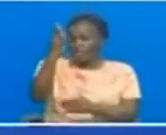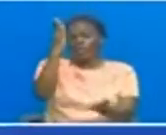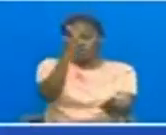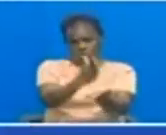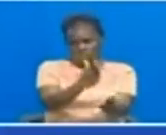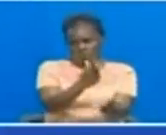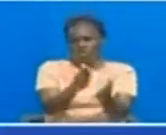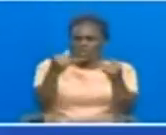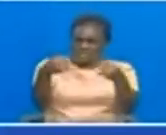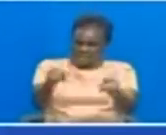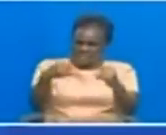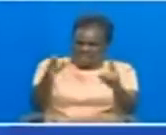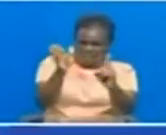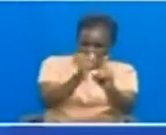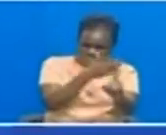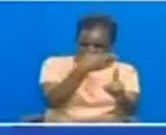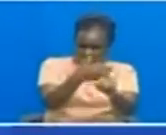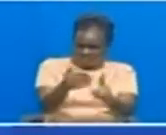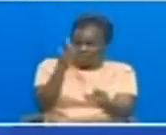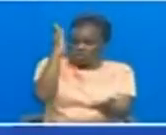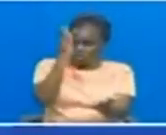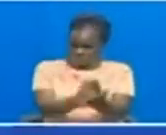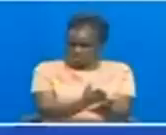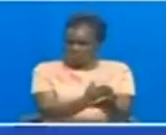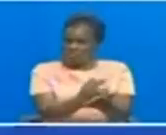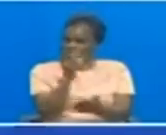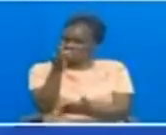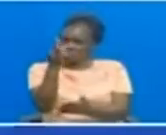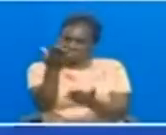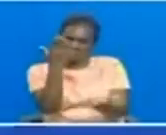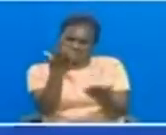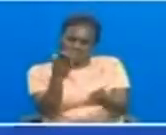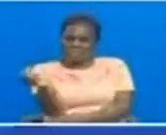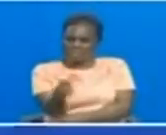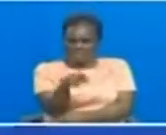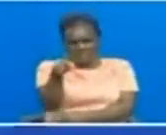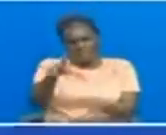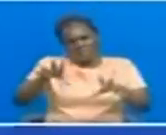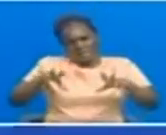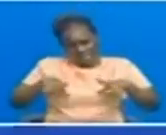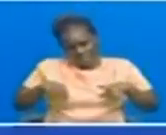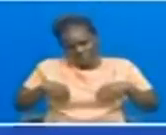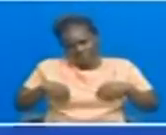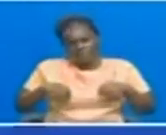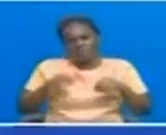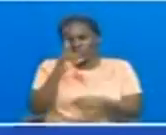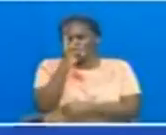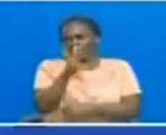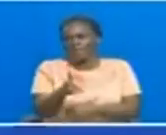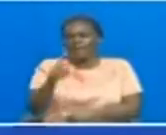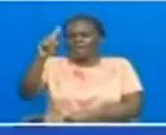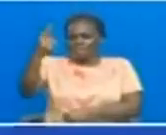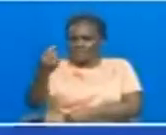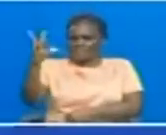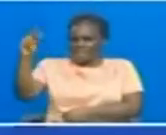we've been trying to talk with them, mm-hmm. and I'm sure in the coming days or probably months, they mm-hmm. are going to take on this idea. Okay. So first of